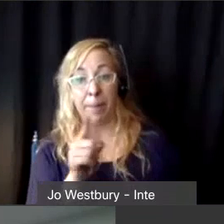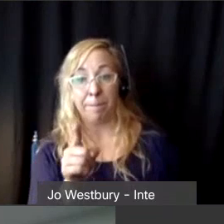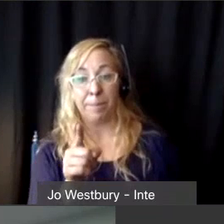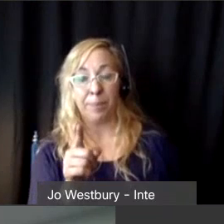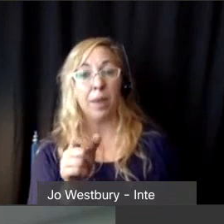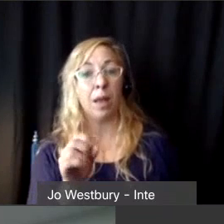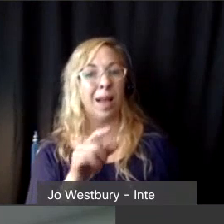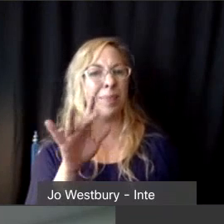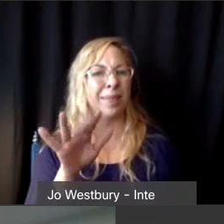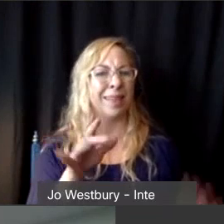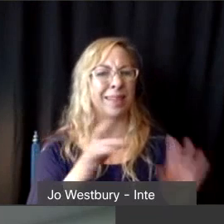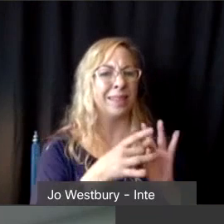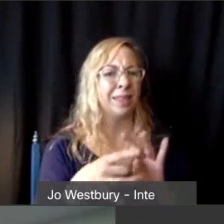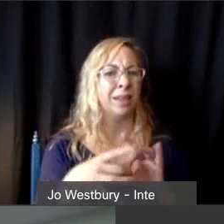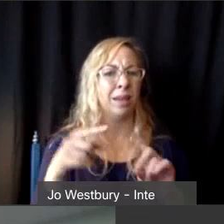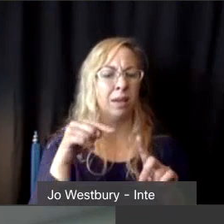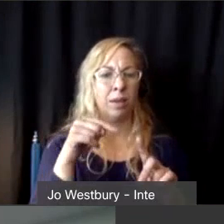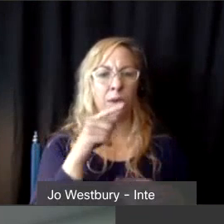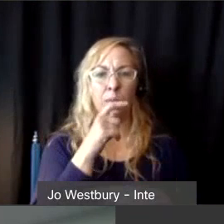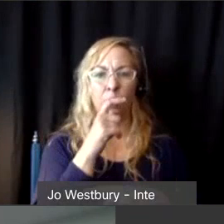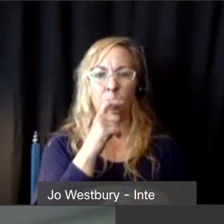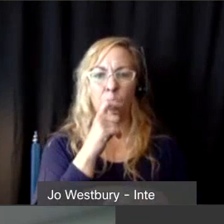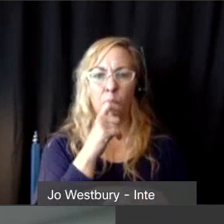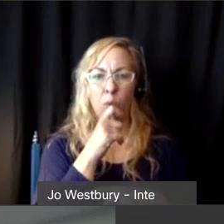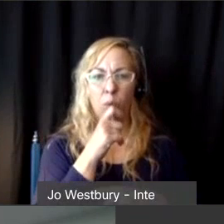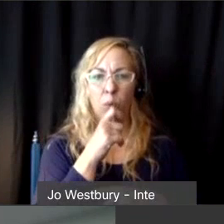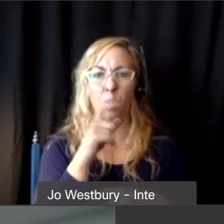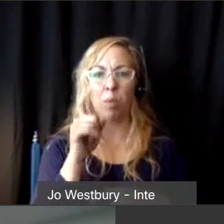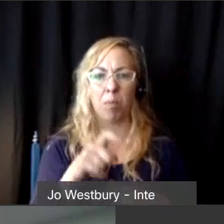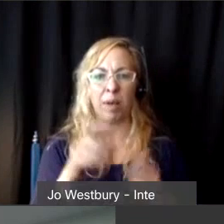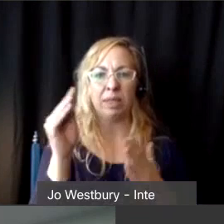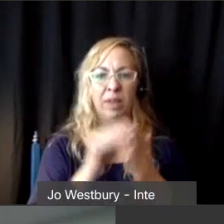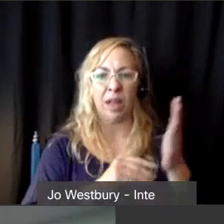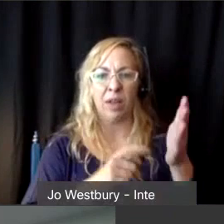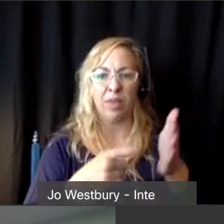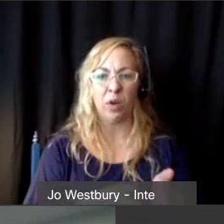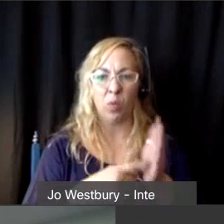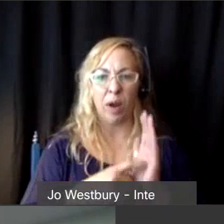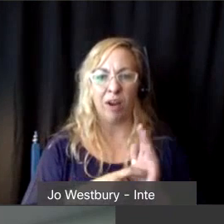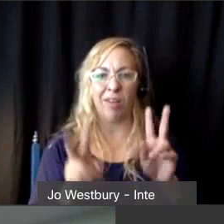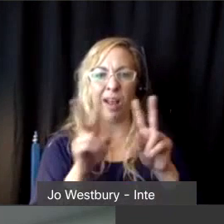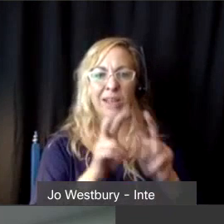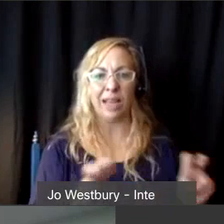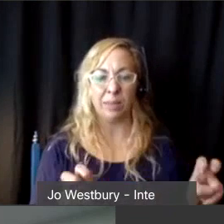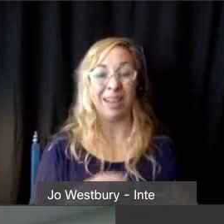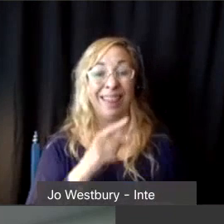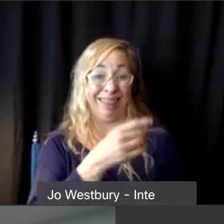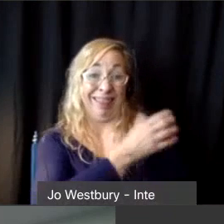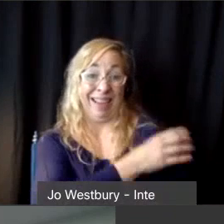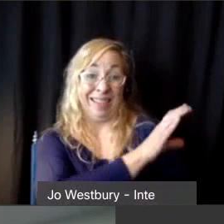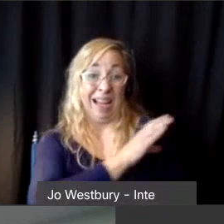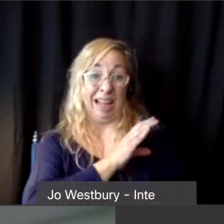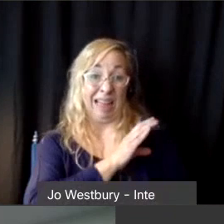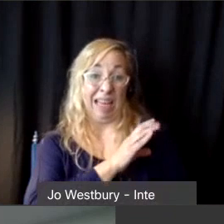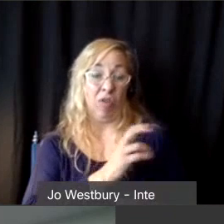in response to who has the 4-hour required assessment. So that's a clinical assessment from the